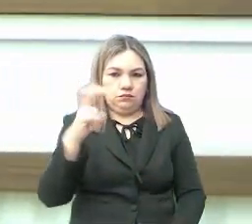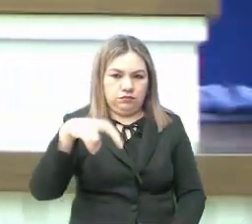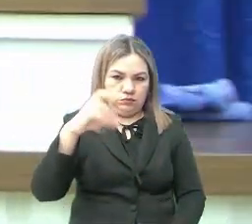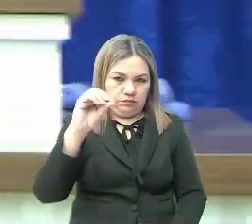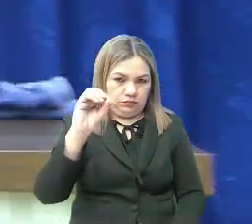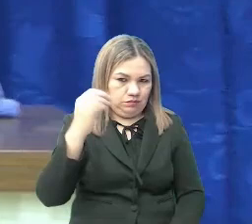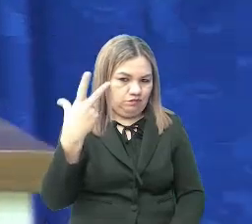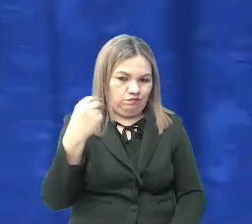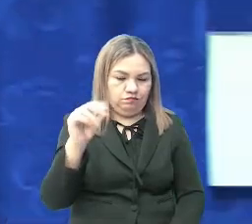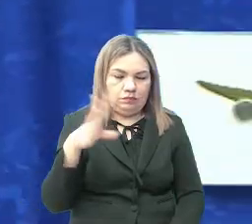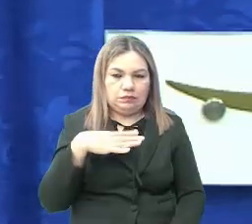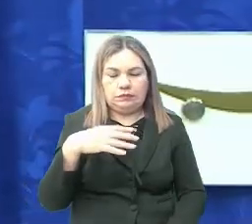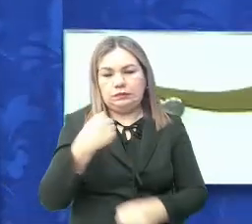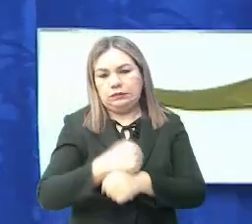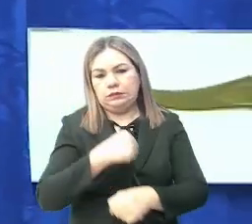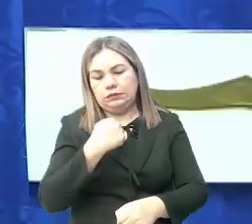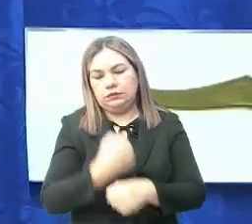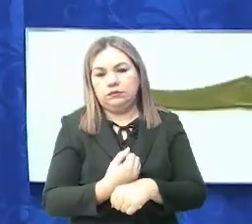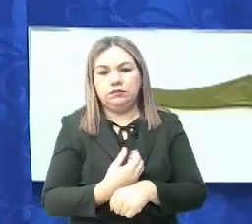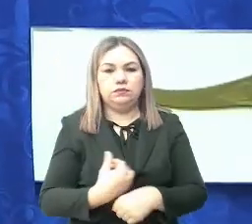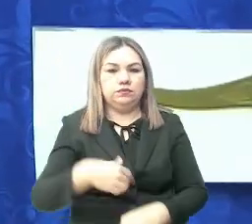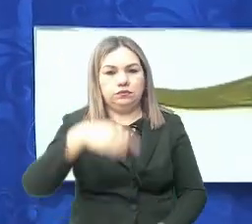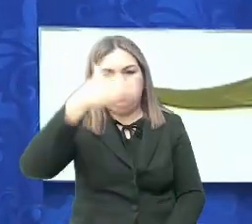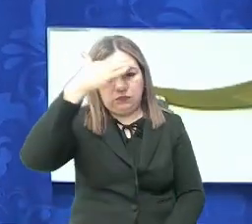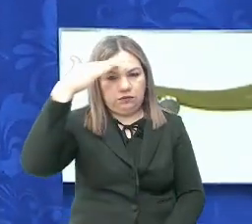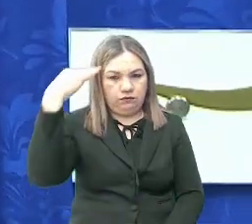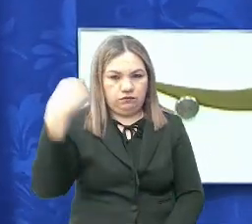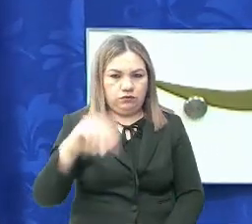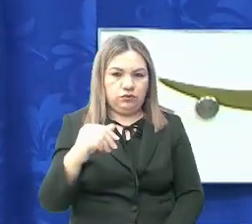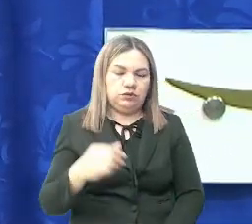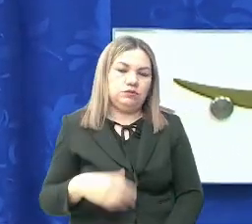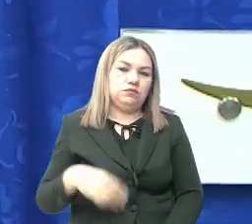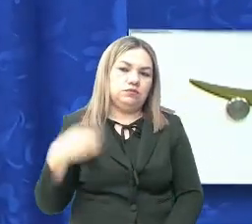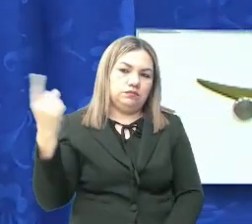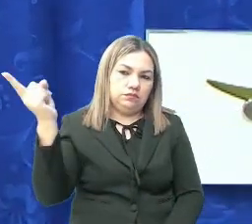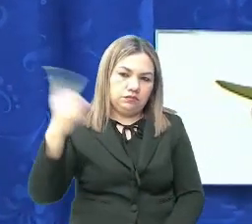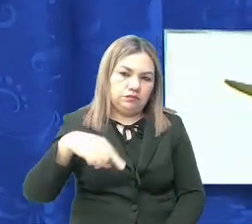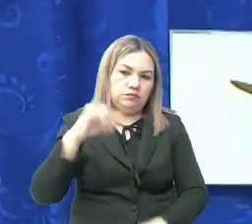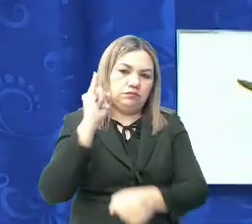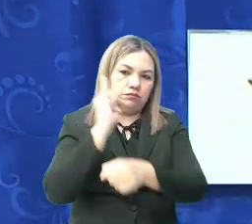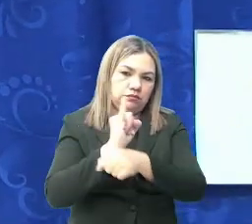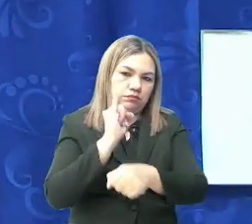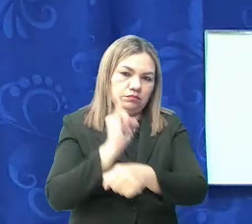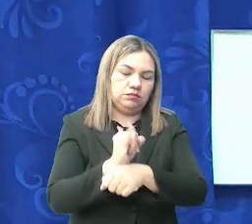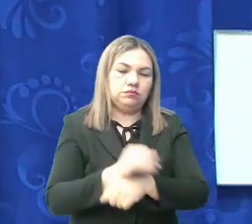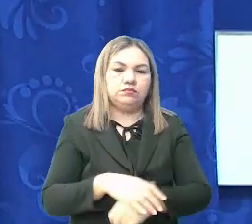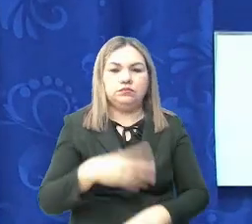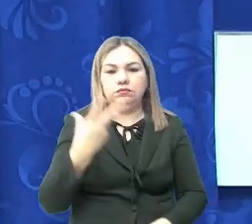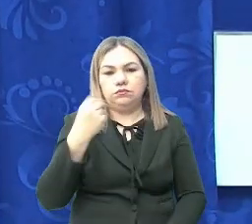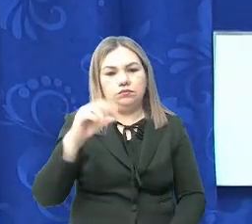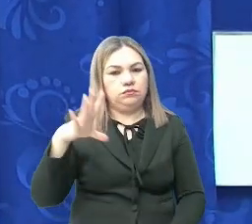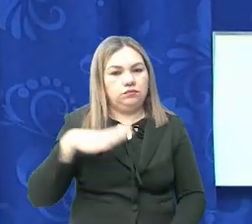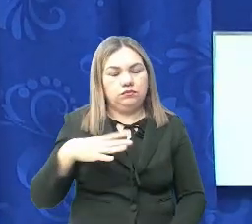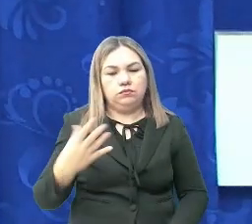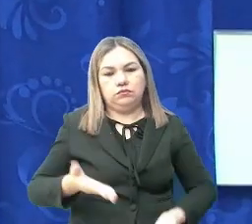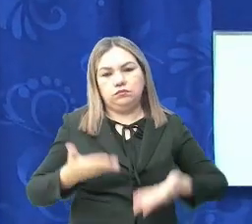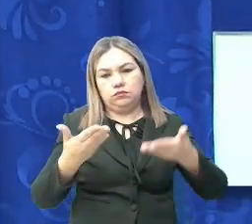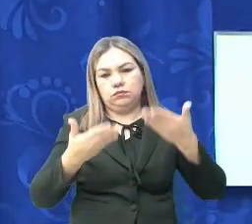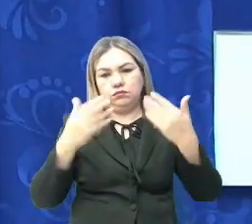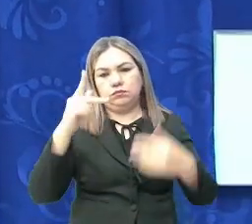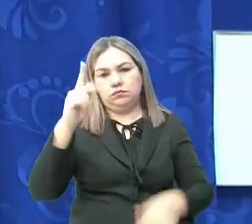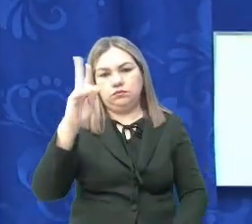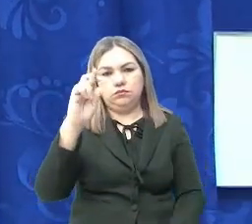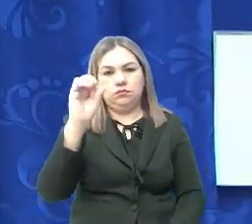no effort, when there's no people that make an earth effort to come to church, there's no